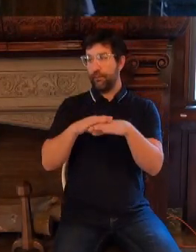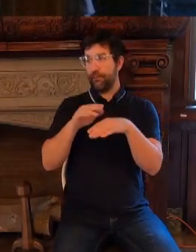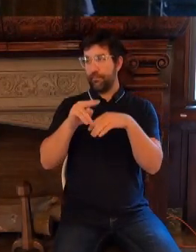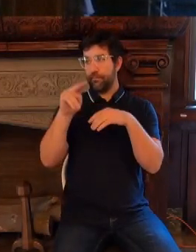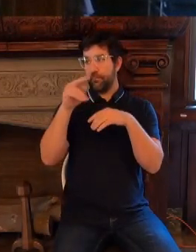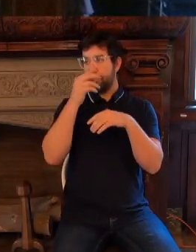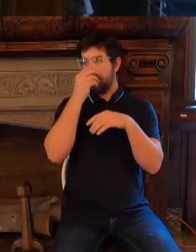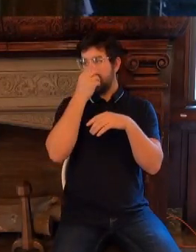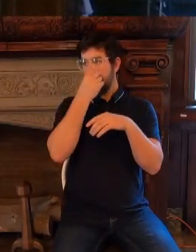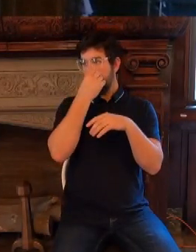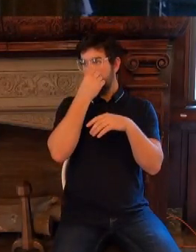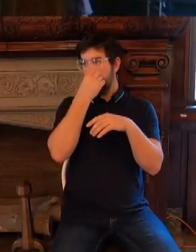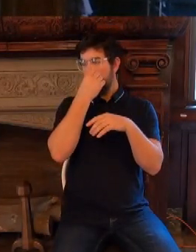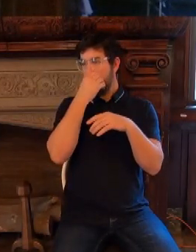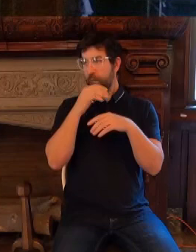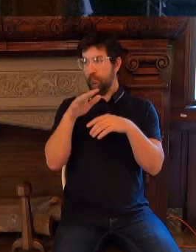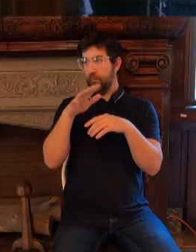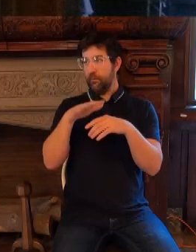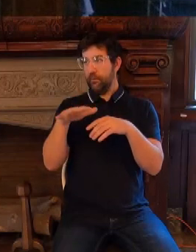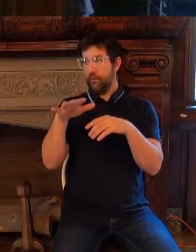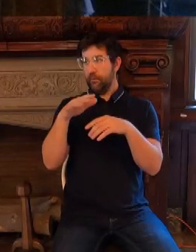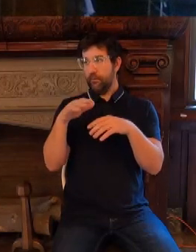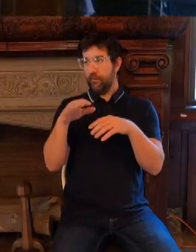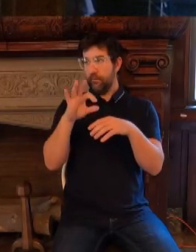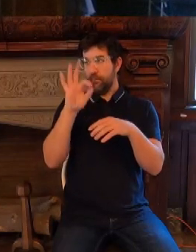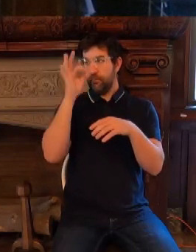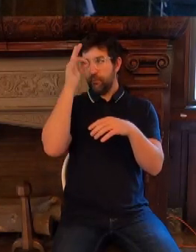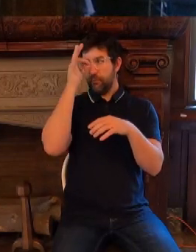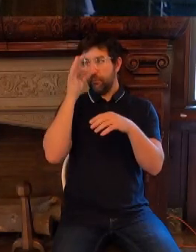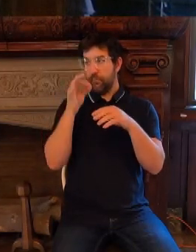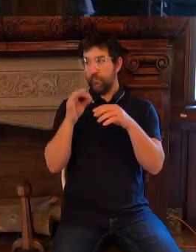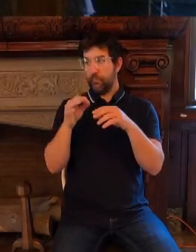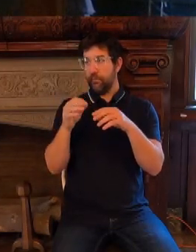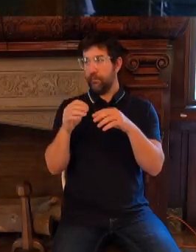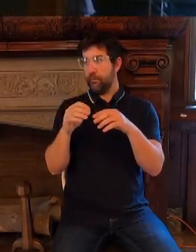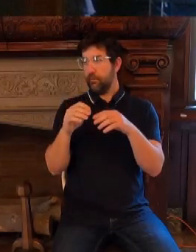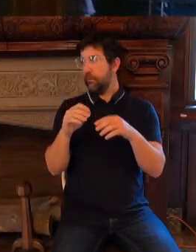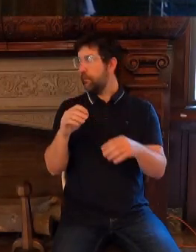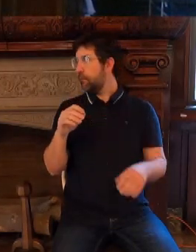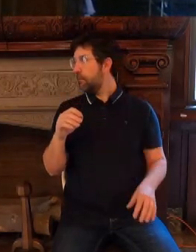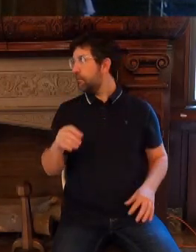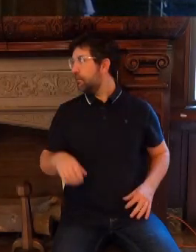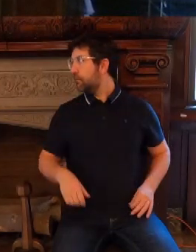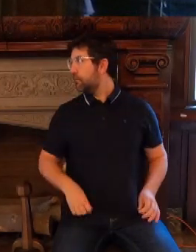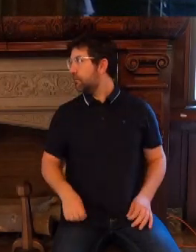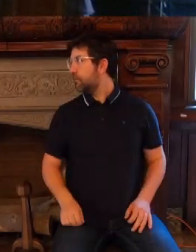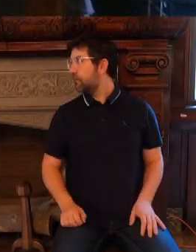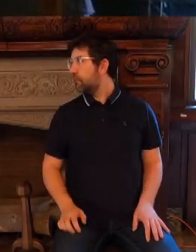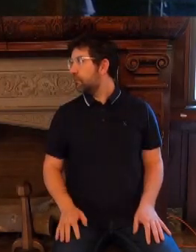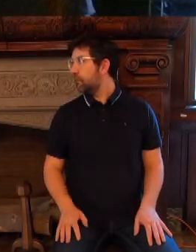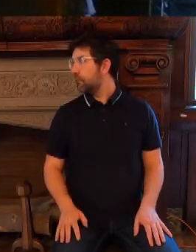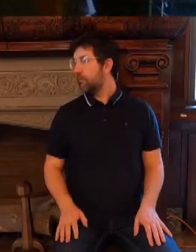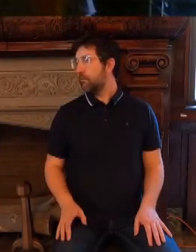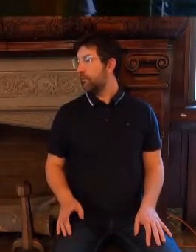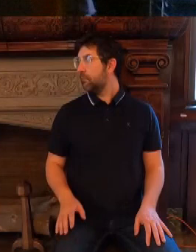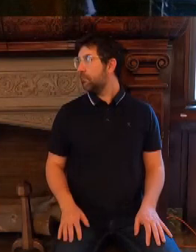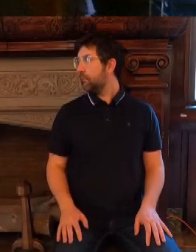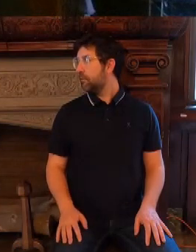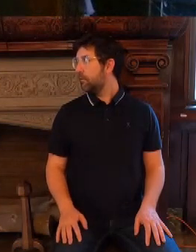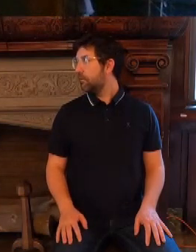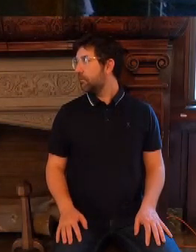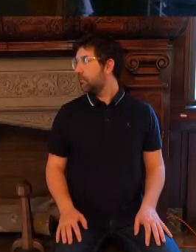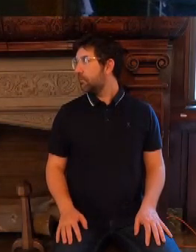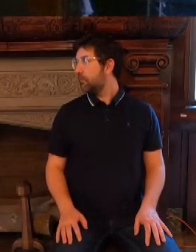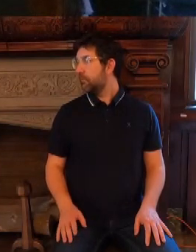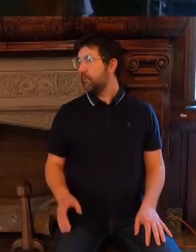particularly the block between Federal and March. So, Audrey, can you go back on the slide? Anticipation that there